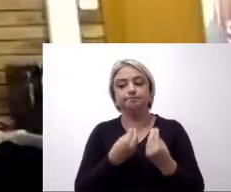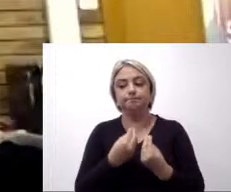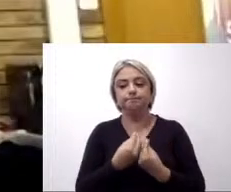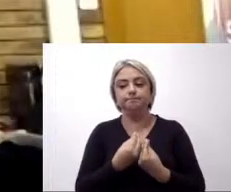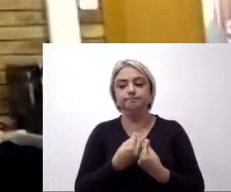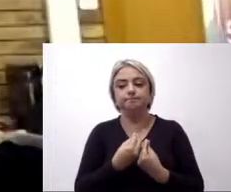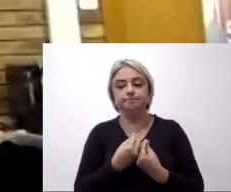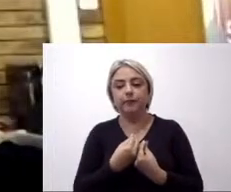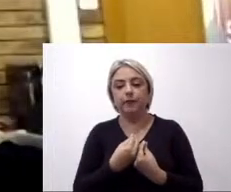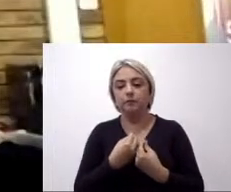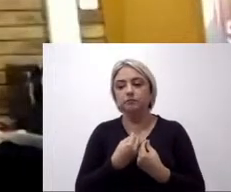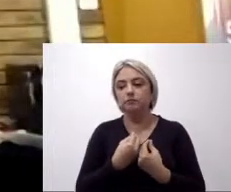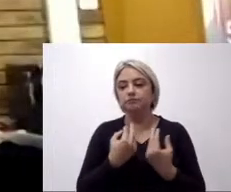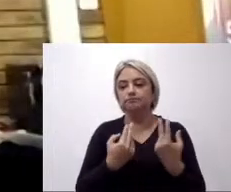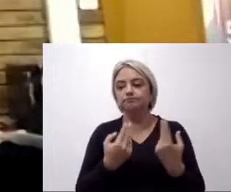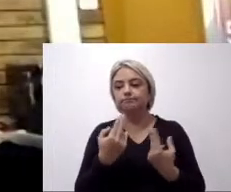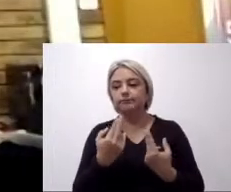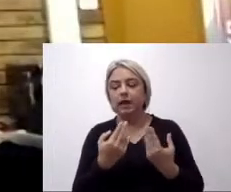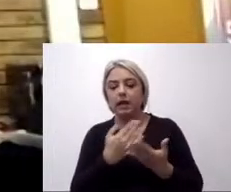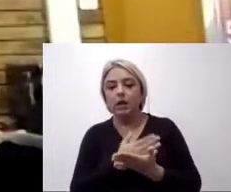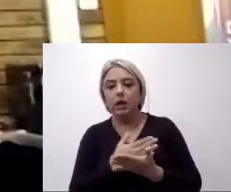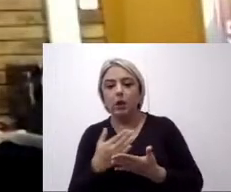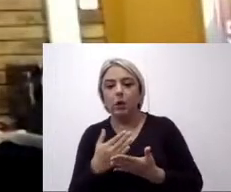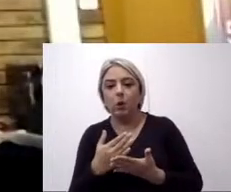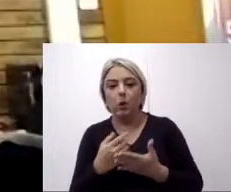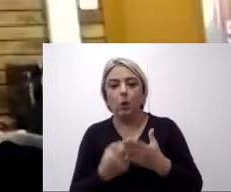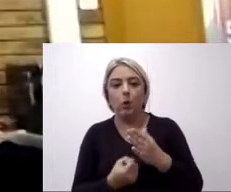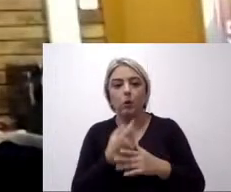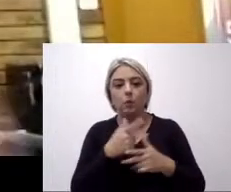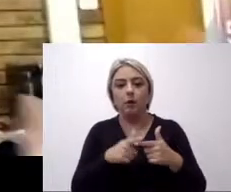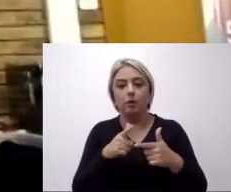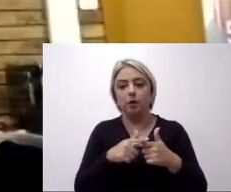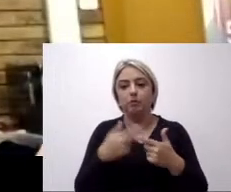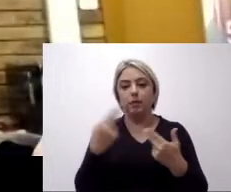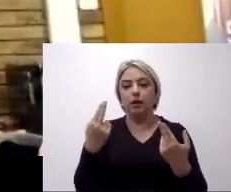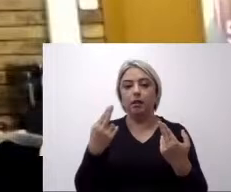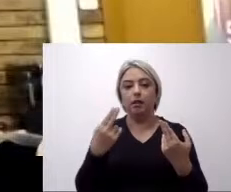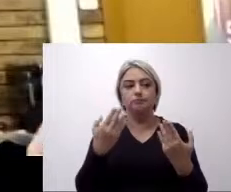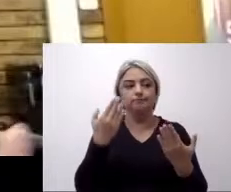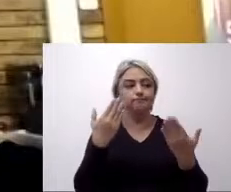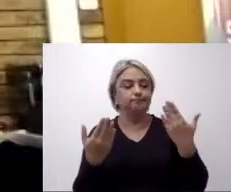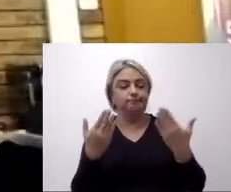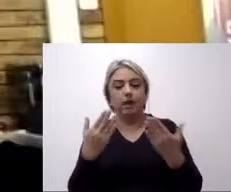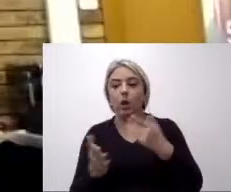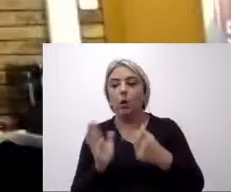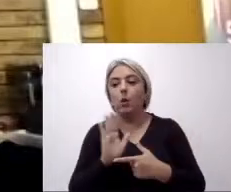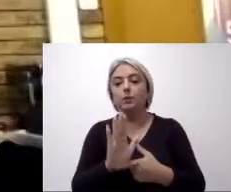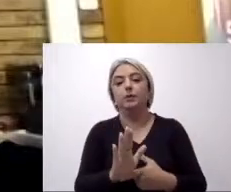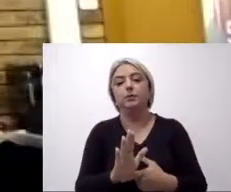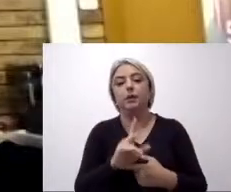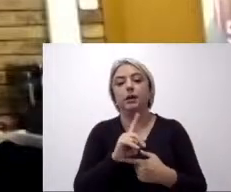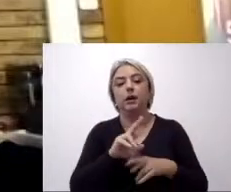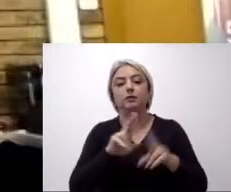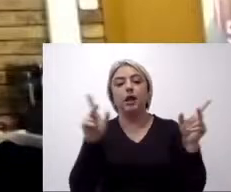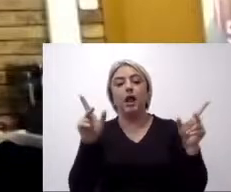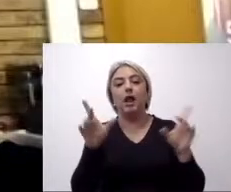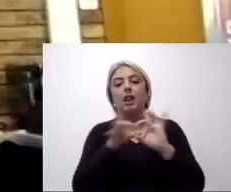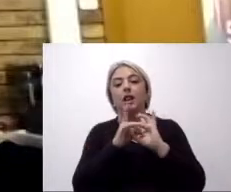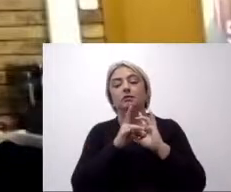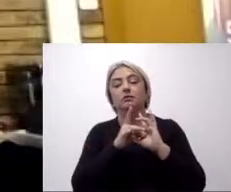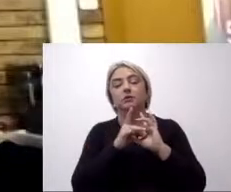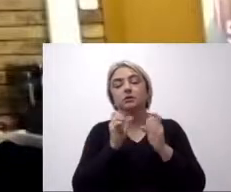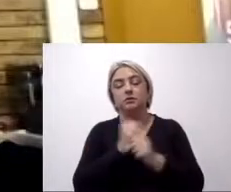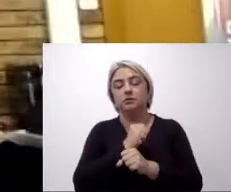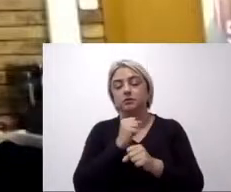create disorder because you are ambiguous. Ambiguity contributes to enlarge your coalition. When you build a solution, when